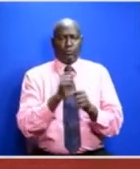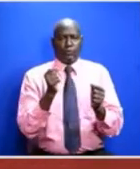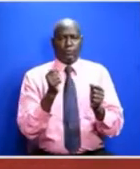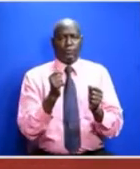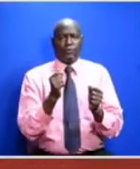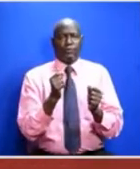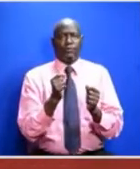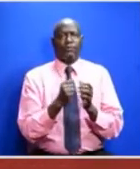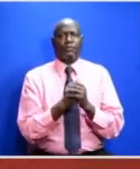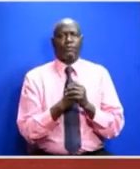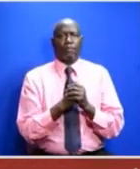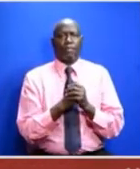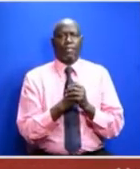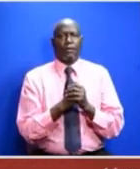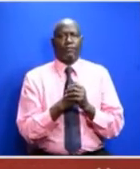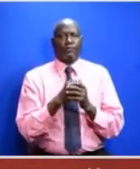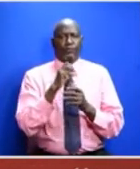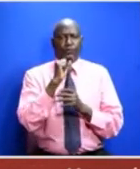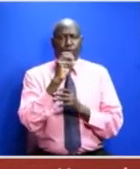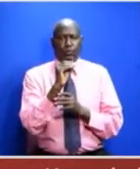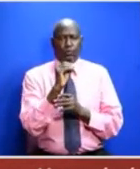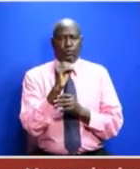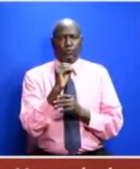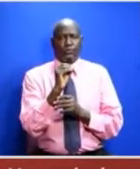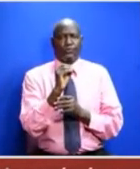form. In any form. Sure. Yeah? So